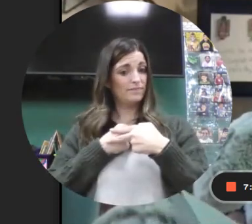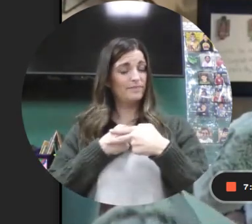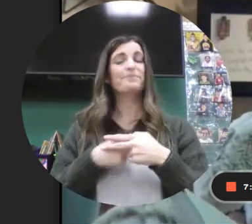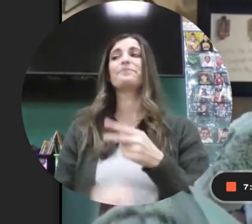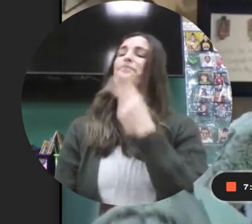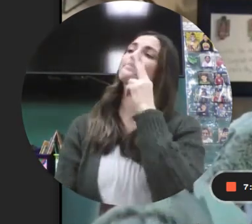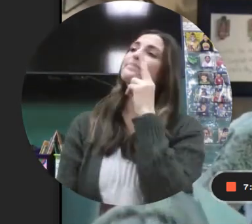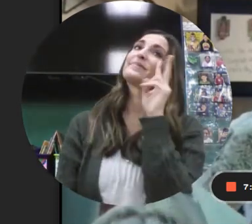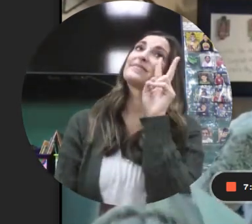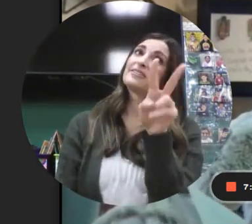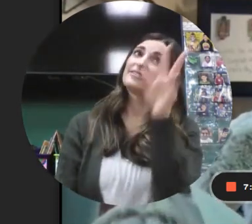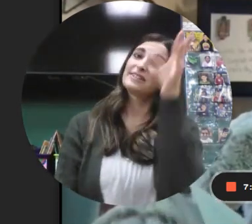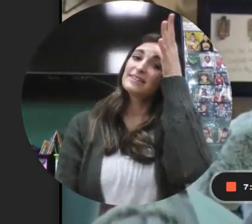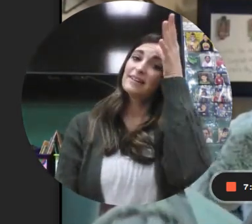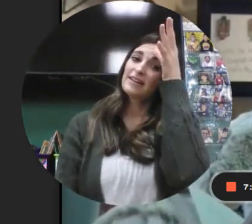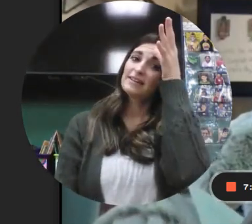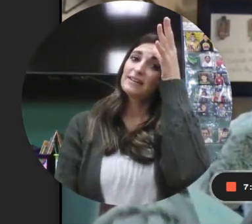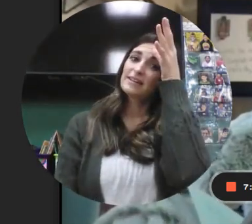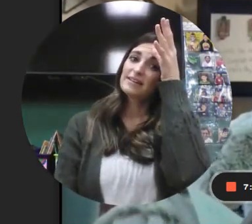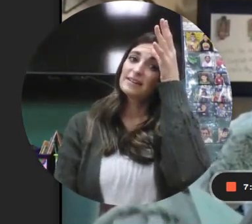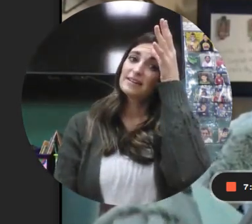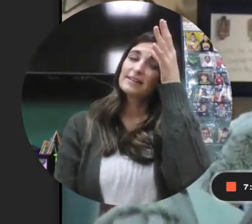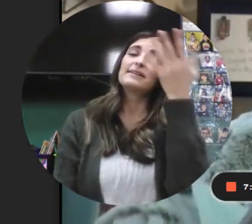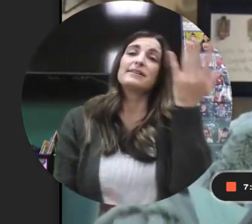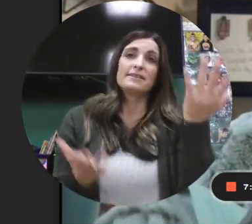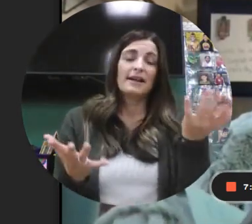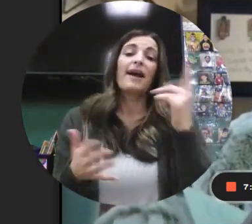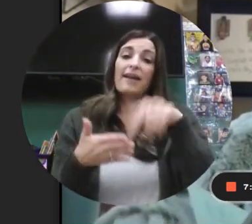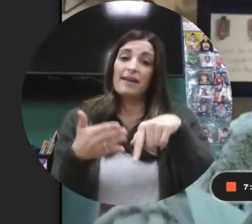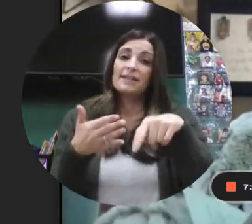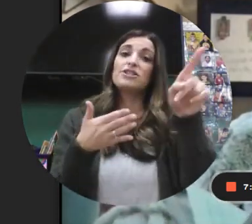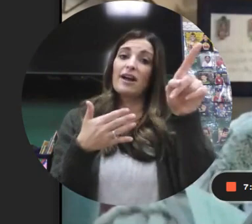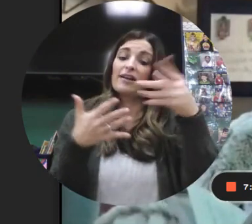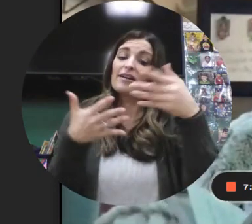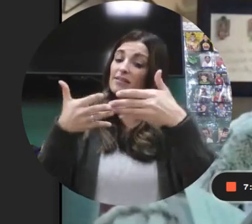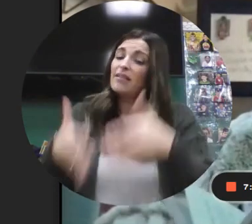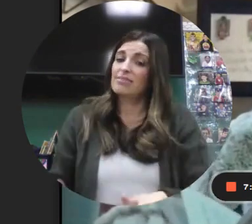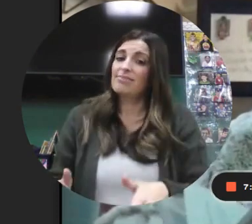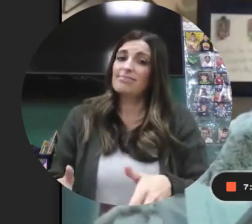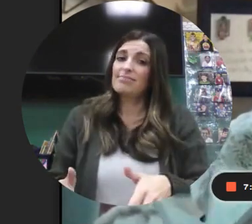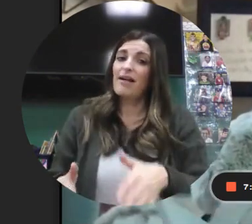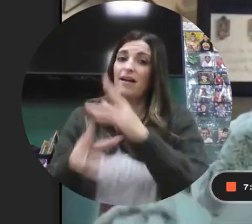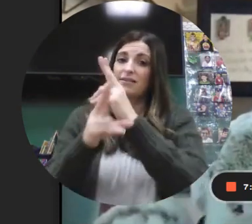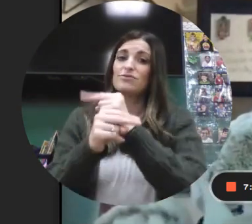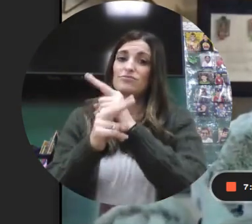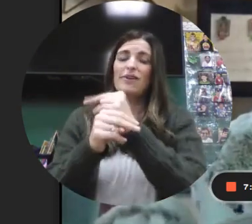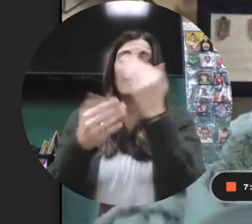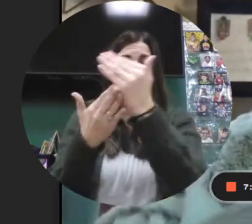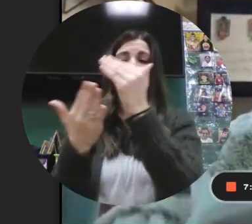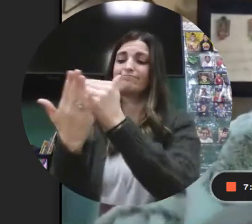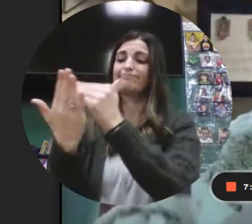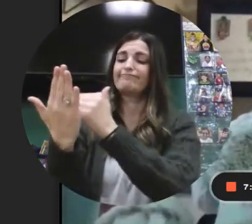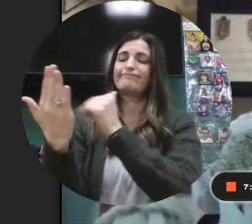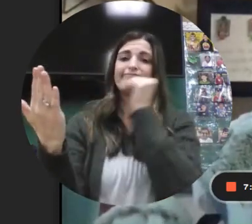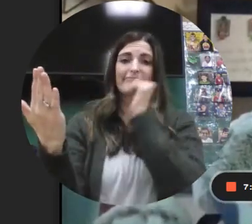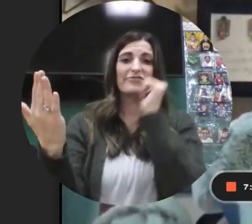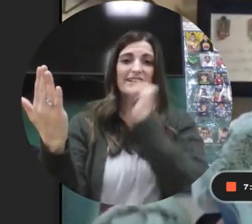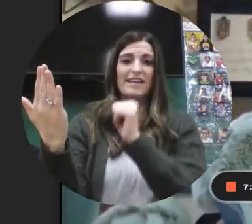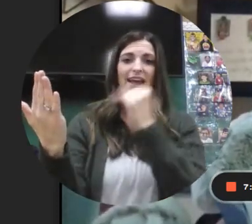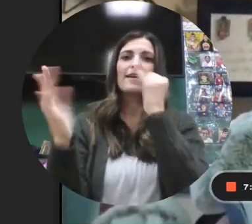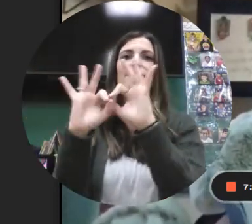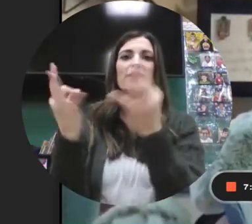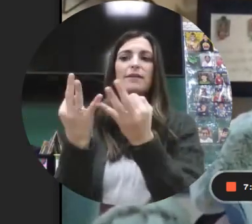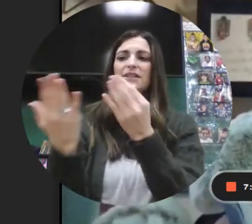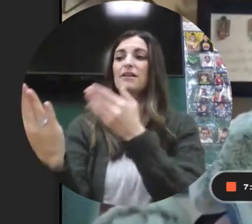She looked at Dad. I do check the lost pet listings every day. I could call you if his family reports him